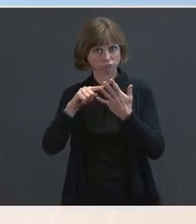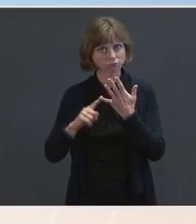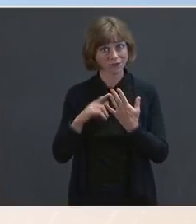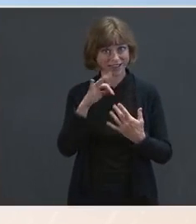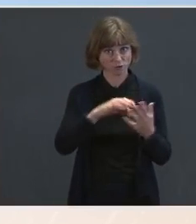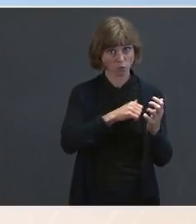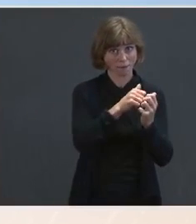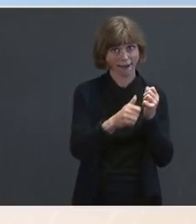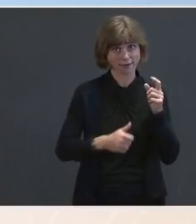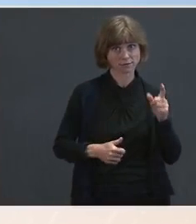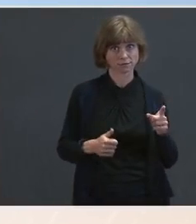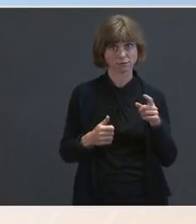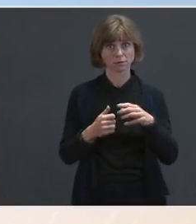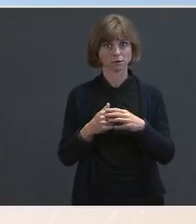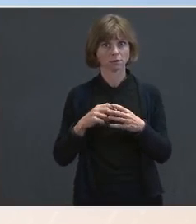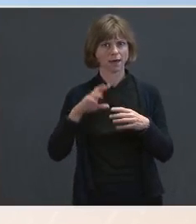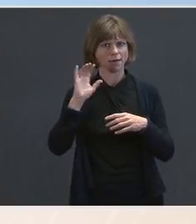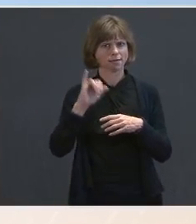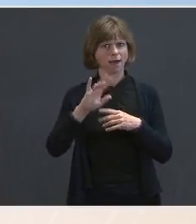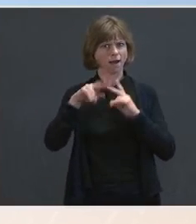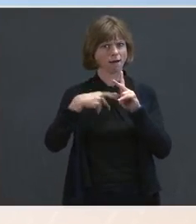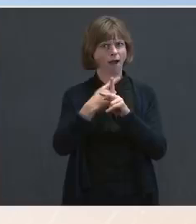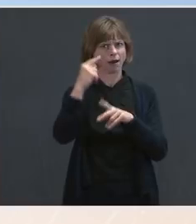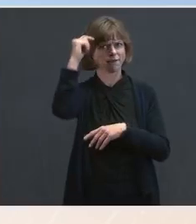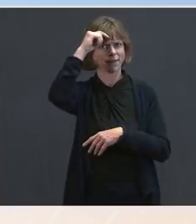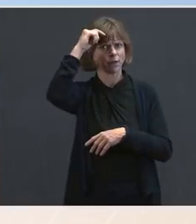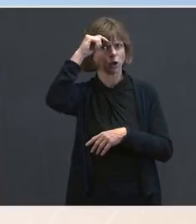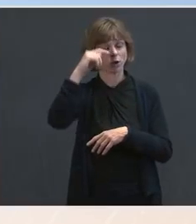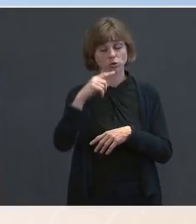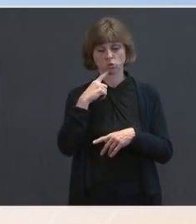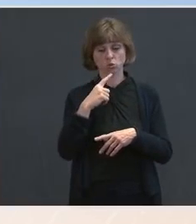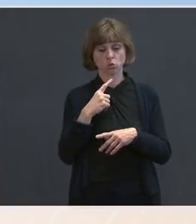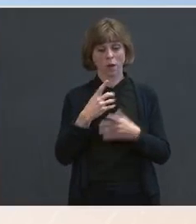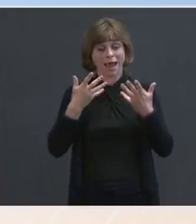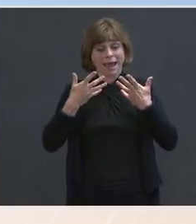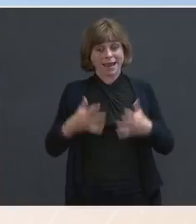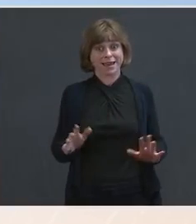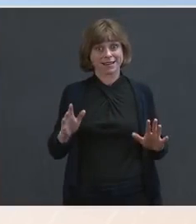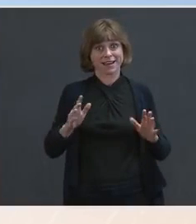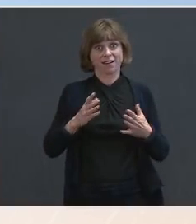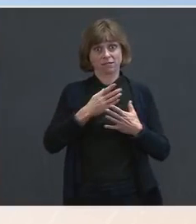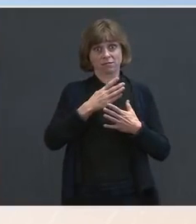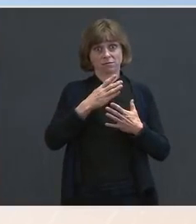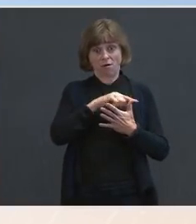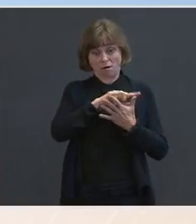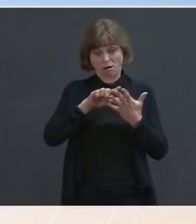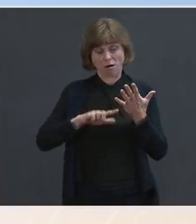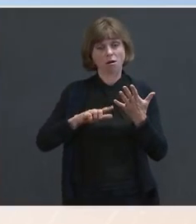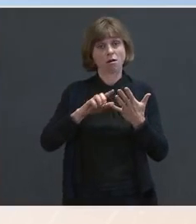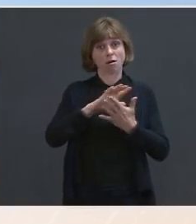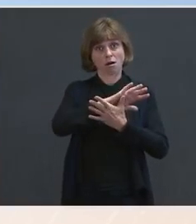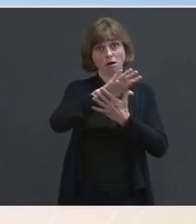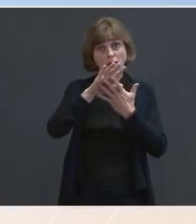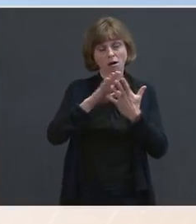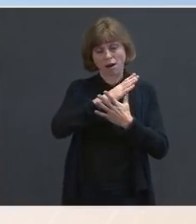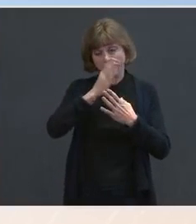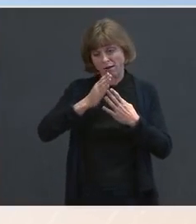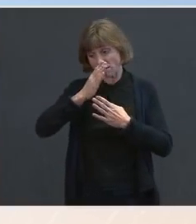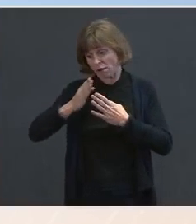Is that the kind of theory of the case here? You get this done at this scale, and all of a sudden some of the difficulties you may have in the U.S.